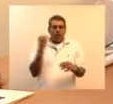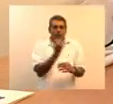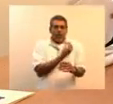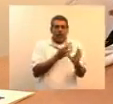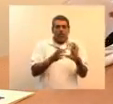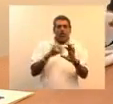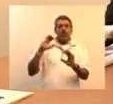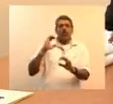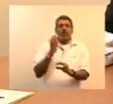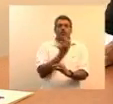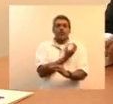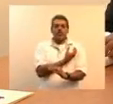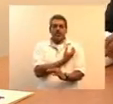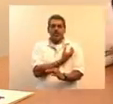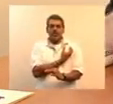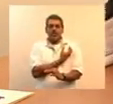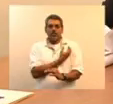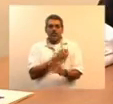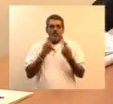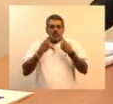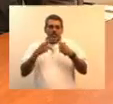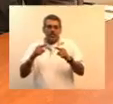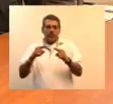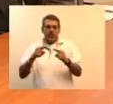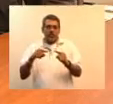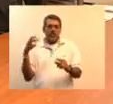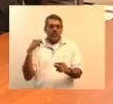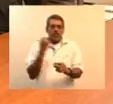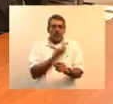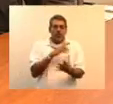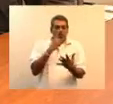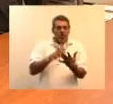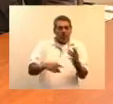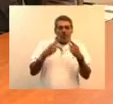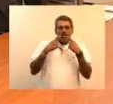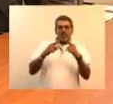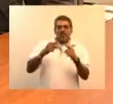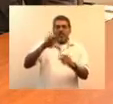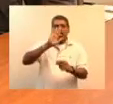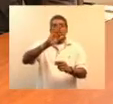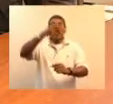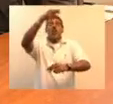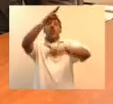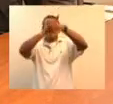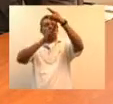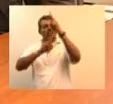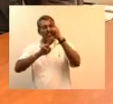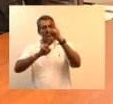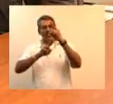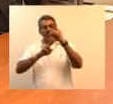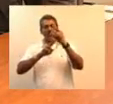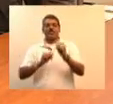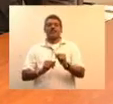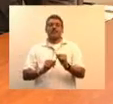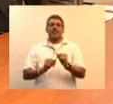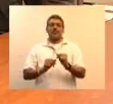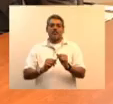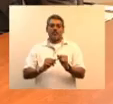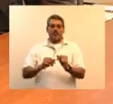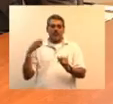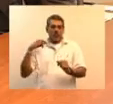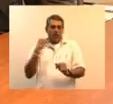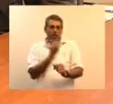therefore refer to him or her as Your Honor. In accordance with his role of impartially helping the